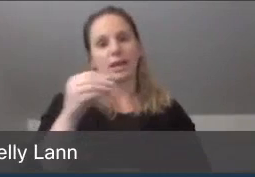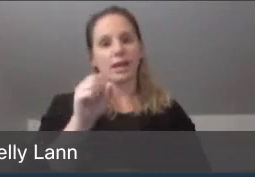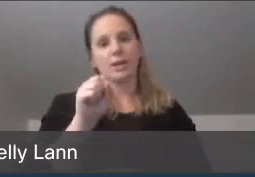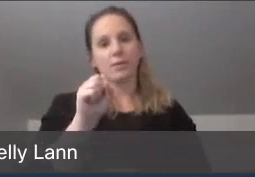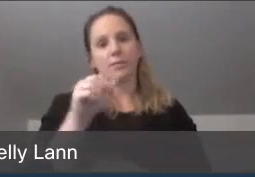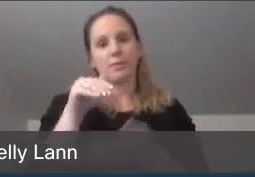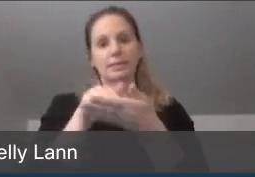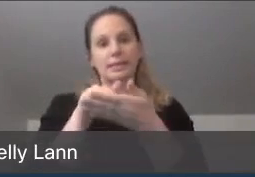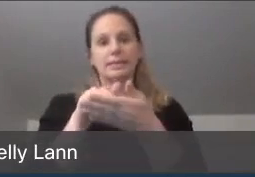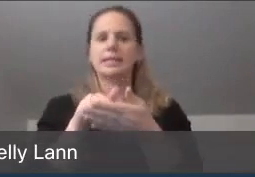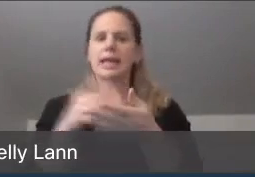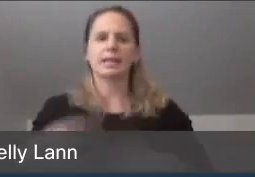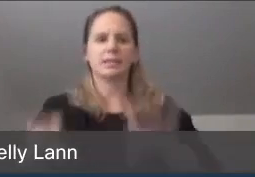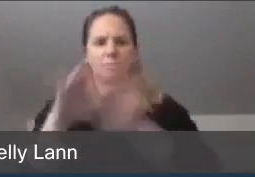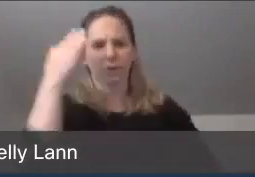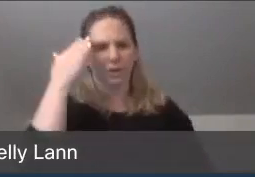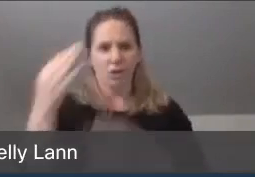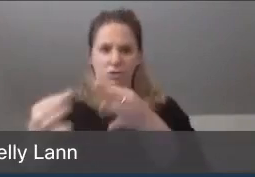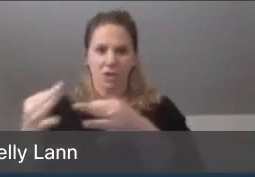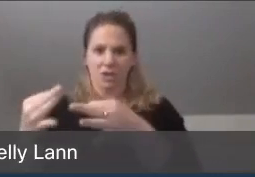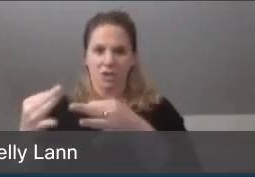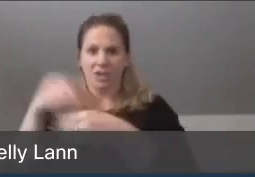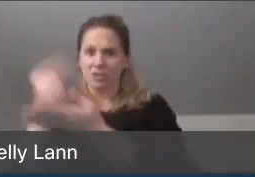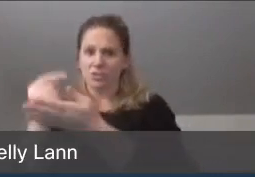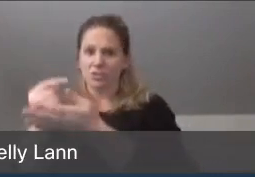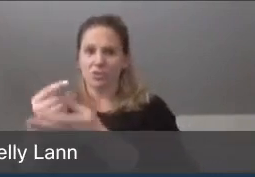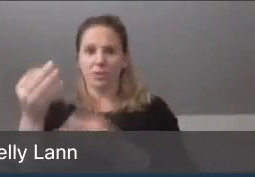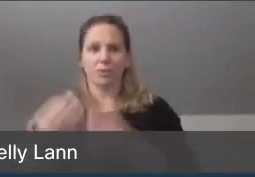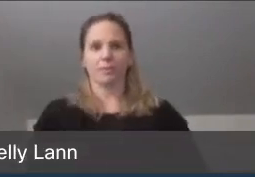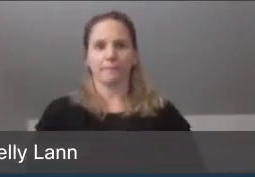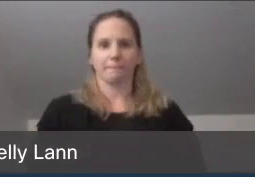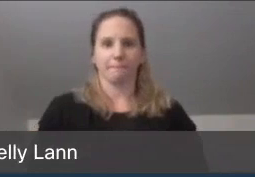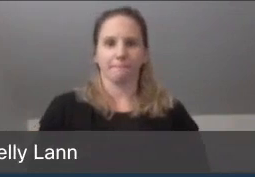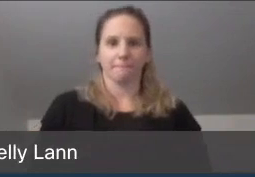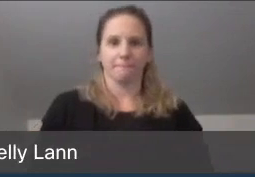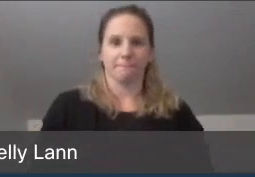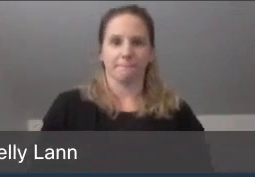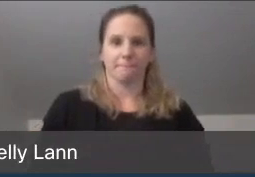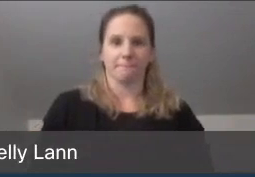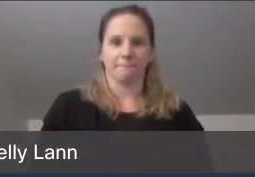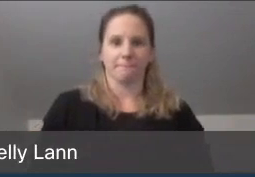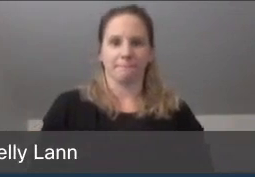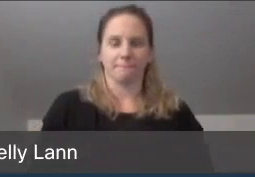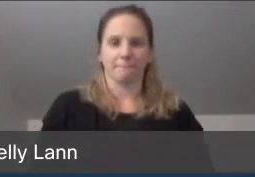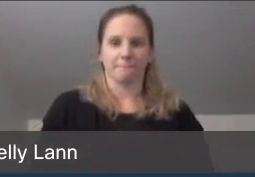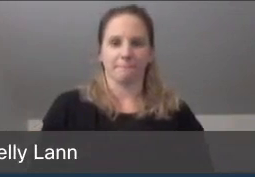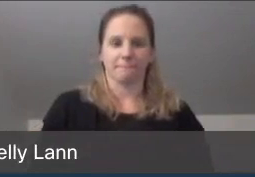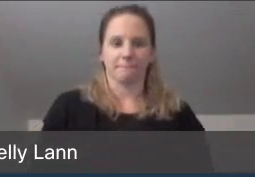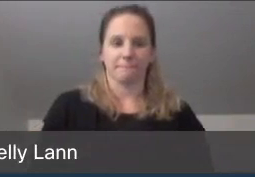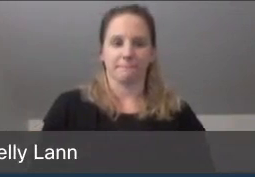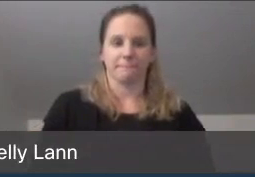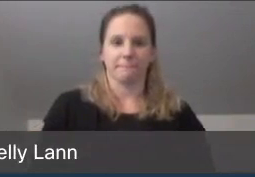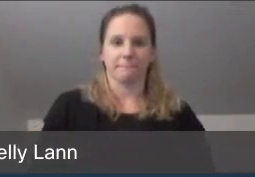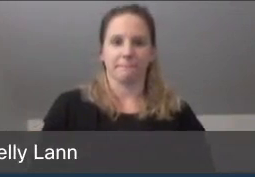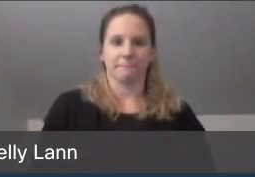recognize that it isn't just judges who are in treatment courts who experience vicarious trauma or who run the risk of